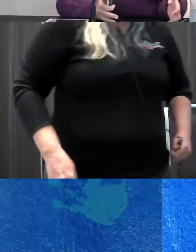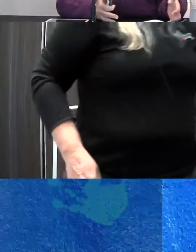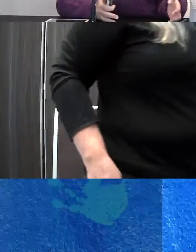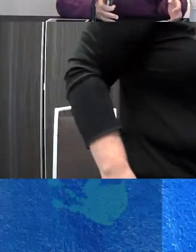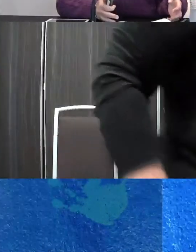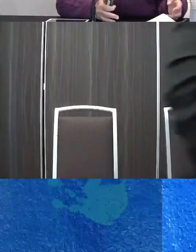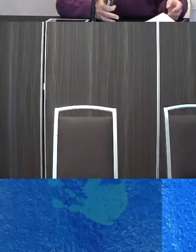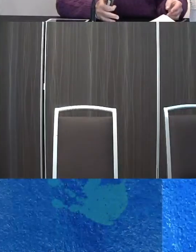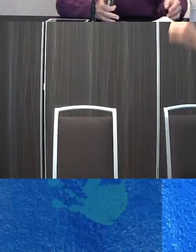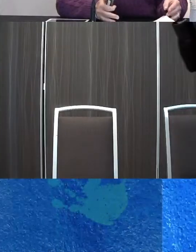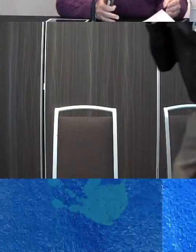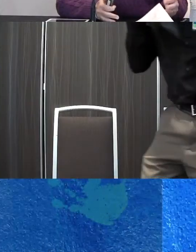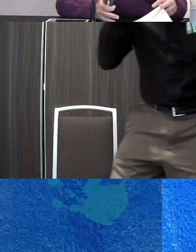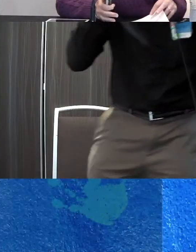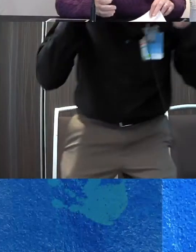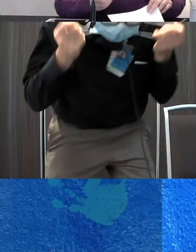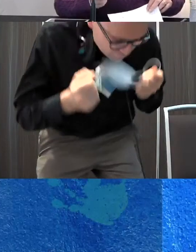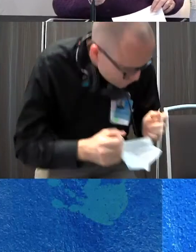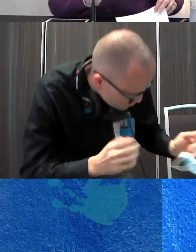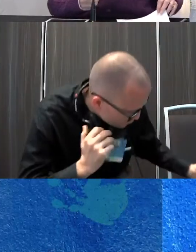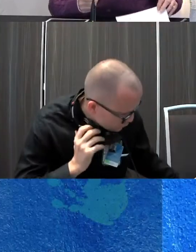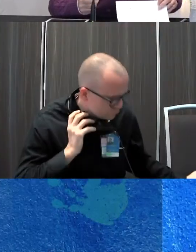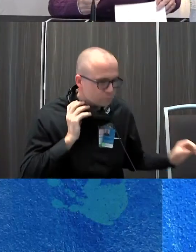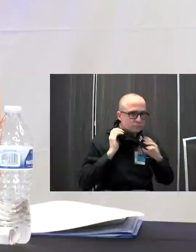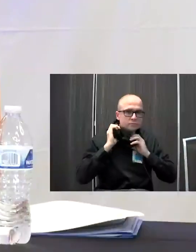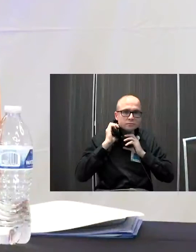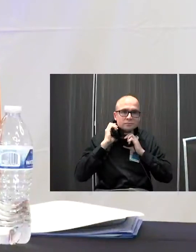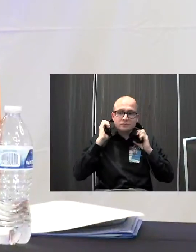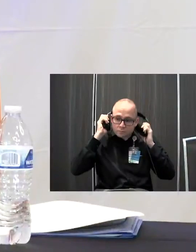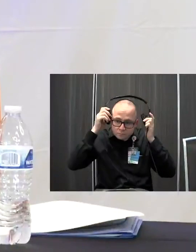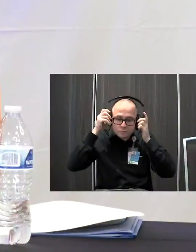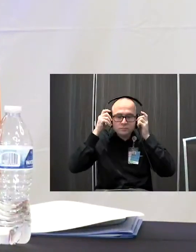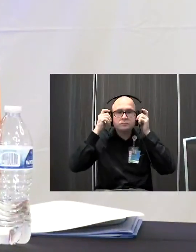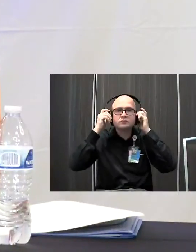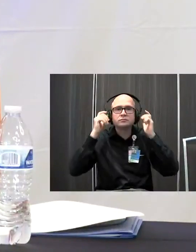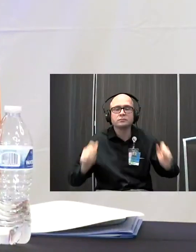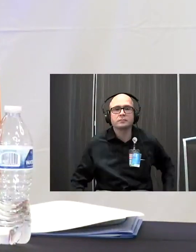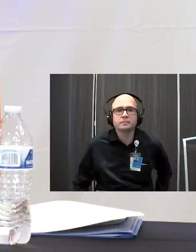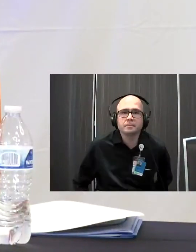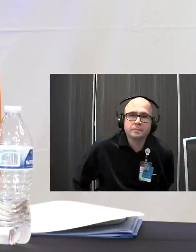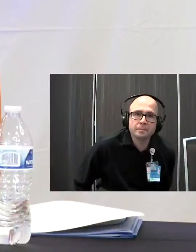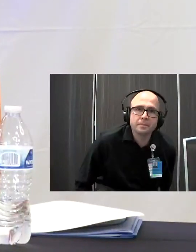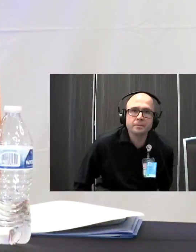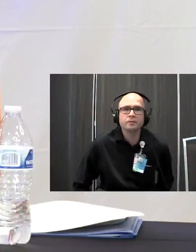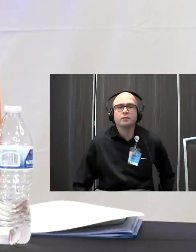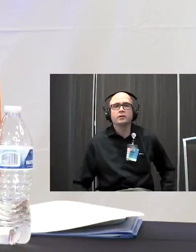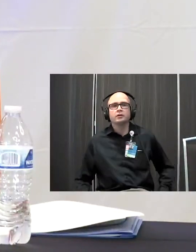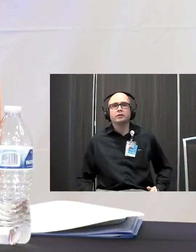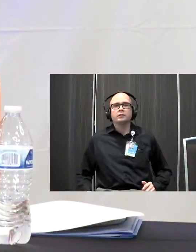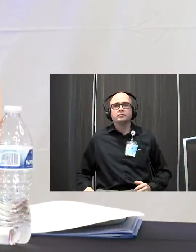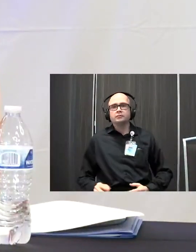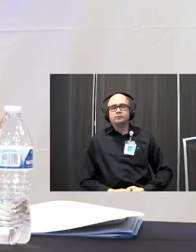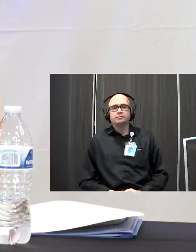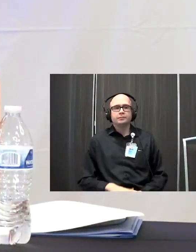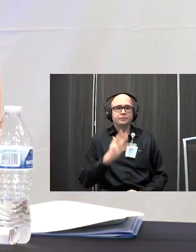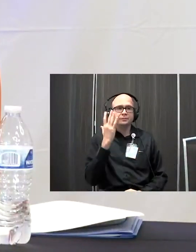doing the behavior, and this is talking more about, we've talked about a lot of the internal, Lily was talking about the internal influences, but these are more of your external. What